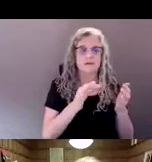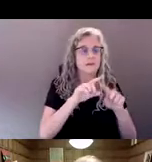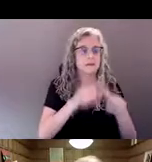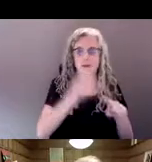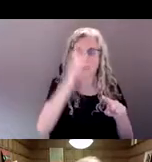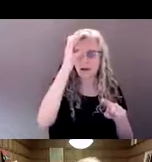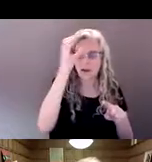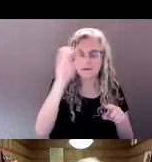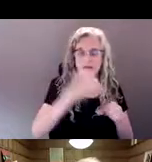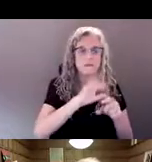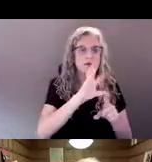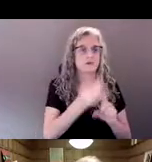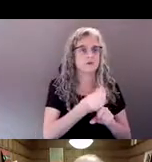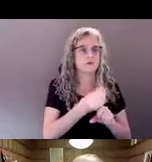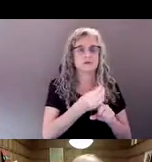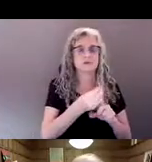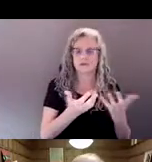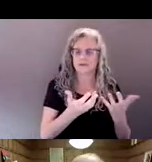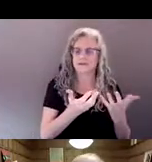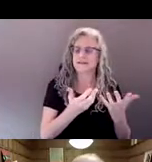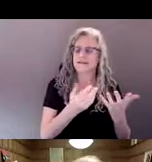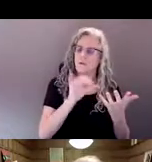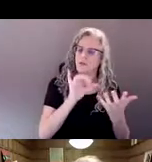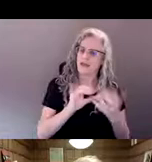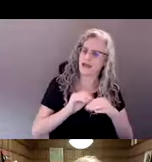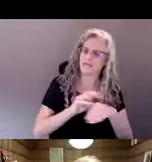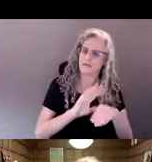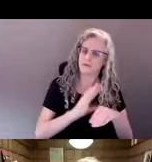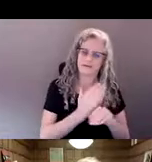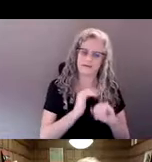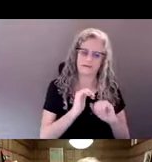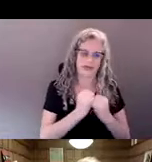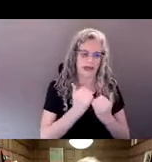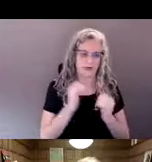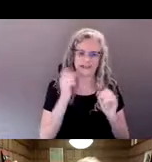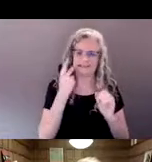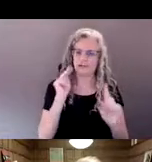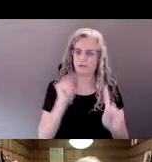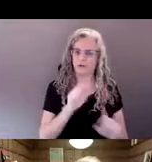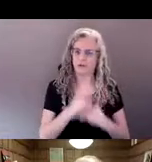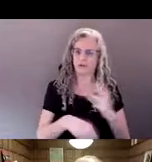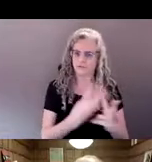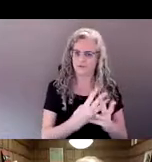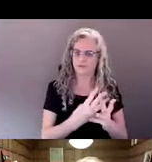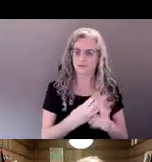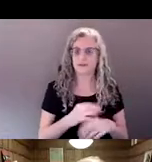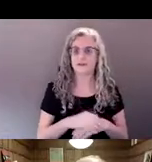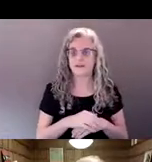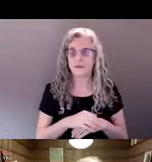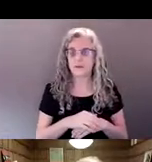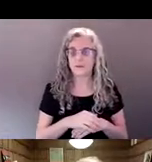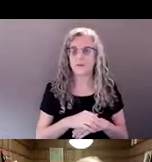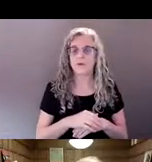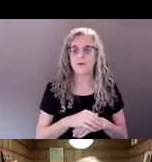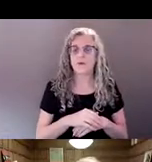categories in our cultures. These shape our perception of the world and what explanations of that world we're going to